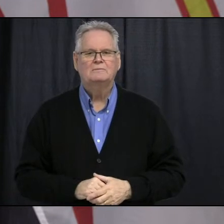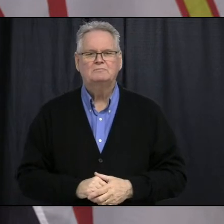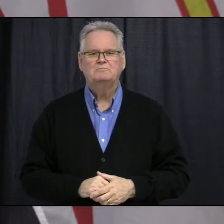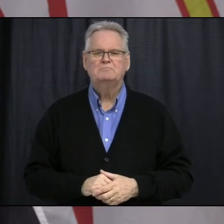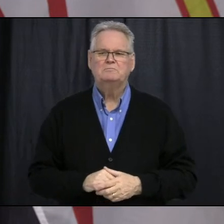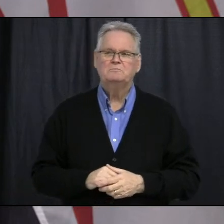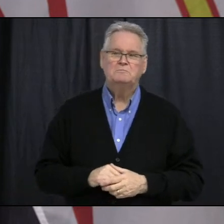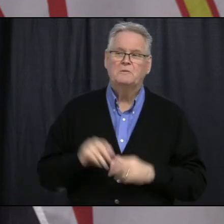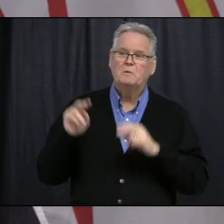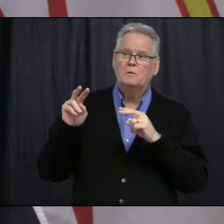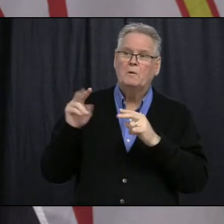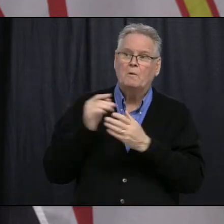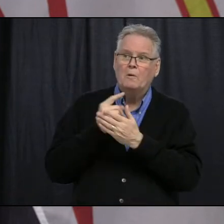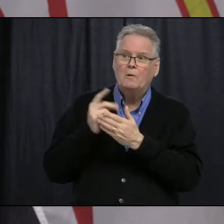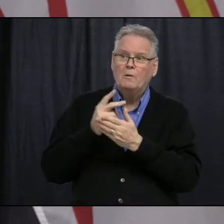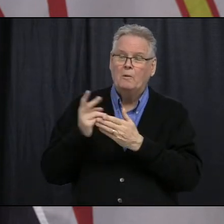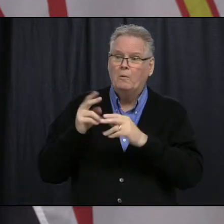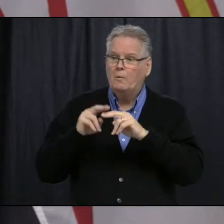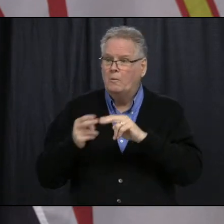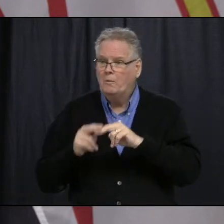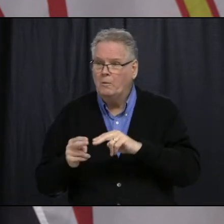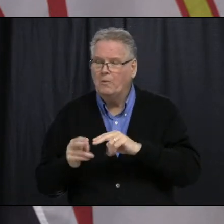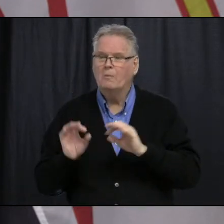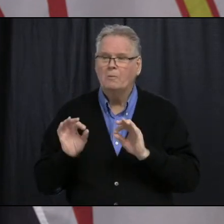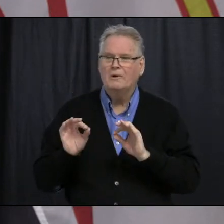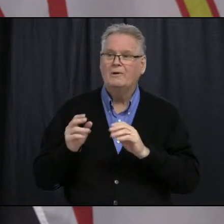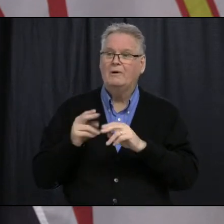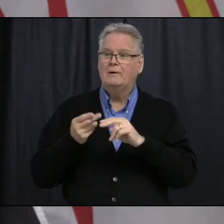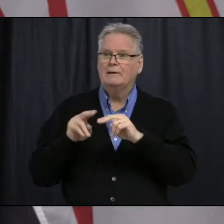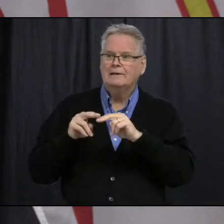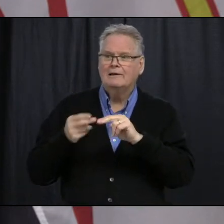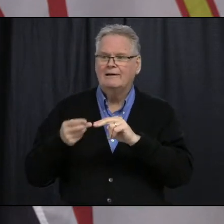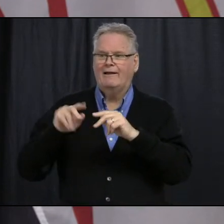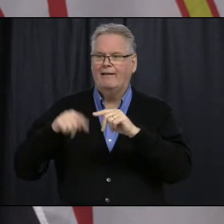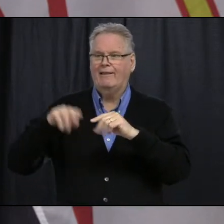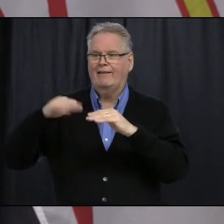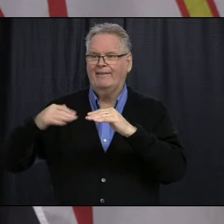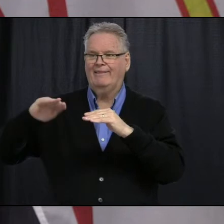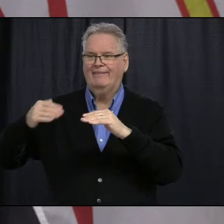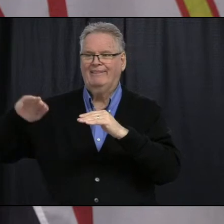happen through July. It's very important for us to make sure that we get our